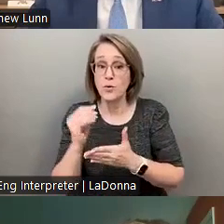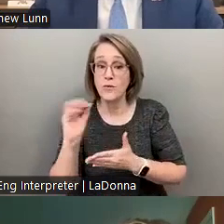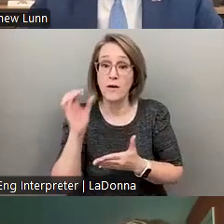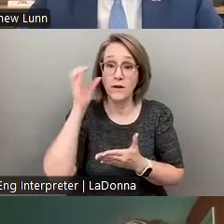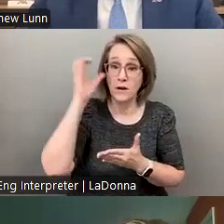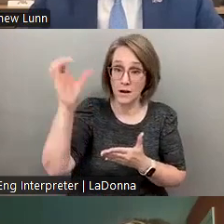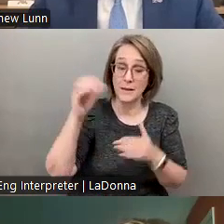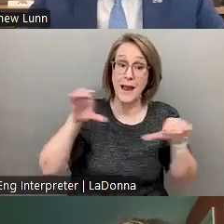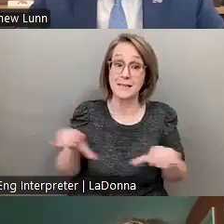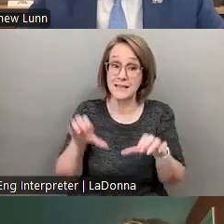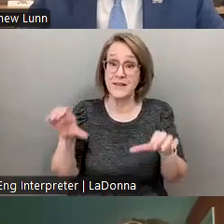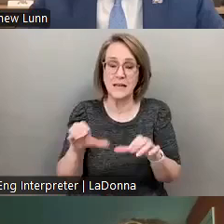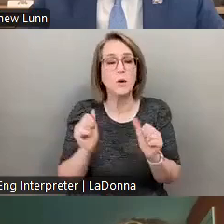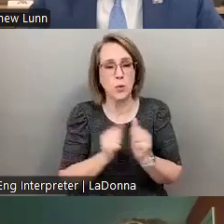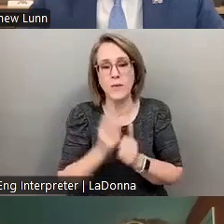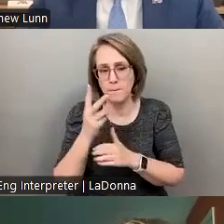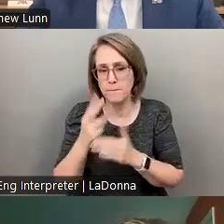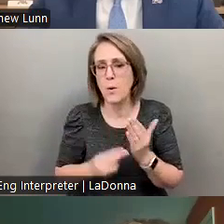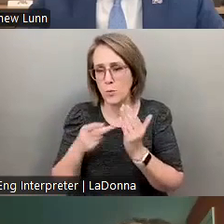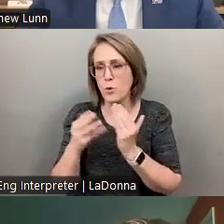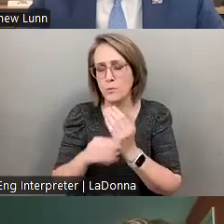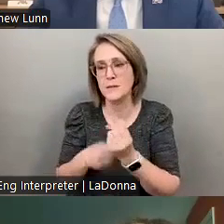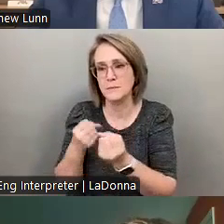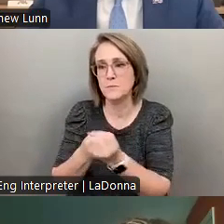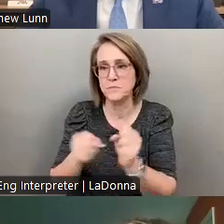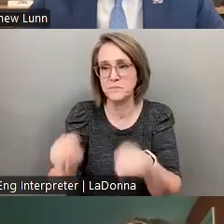activity with both of these programs.